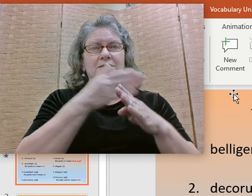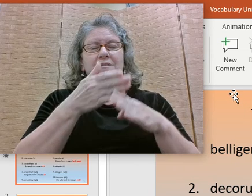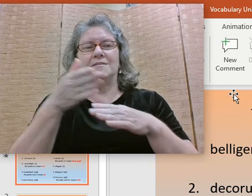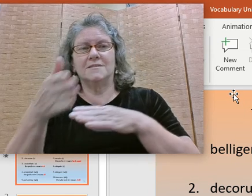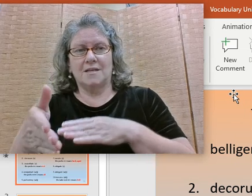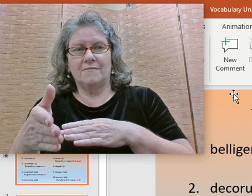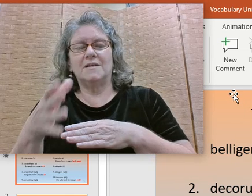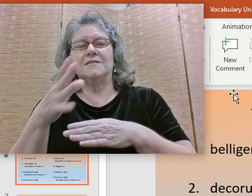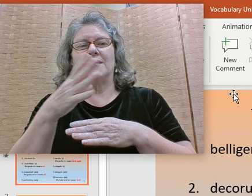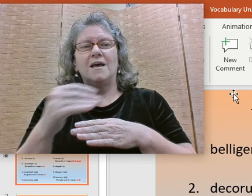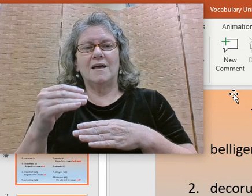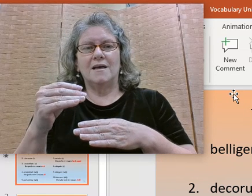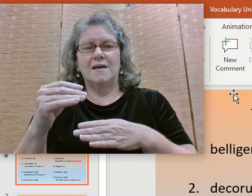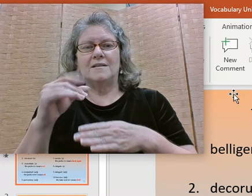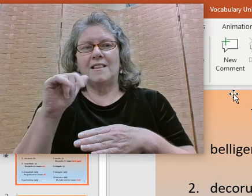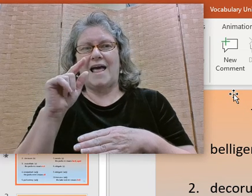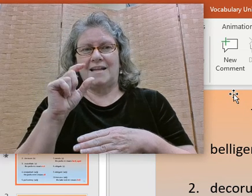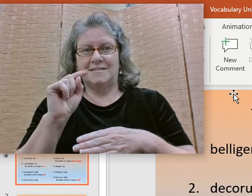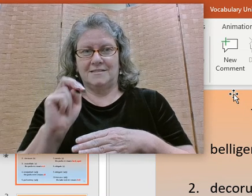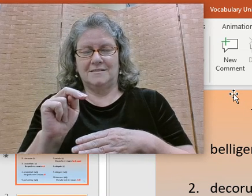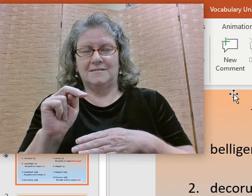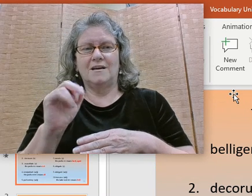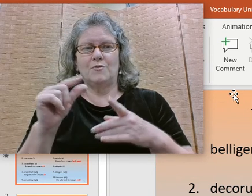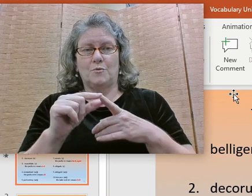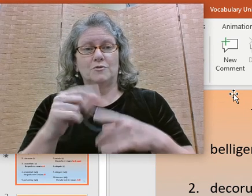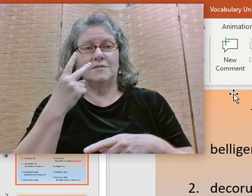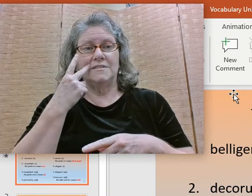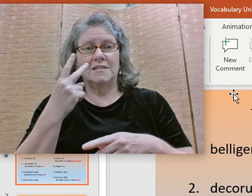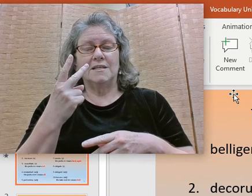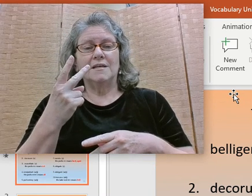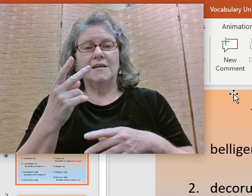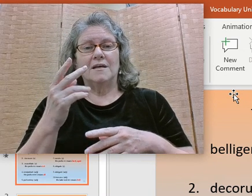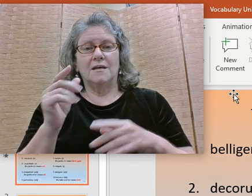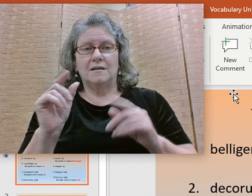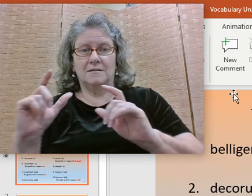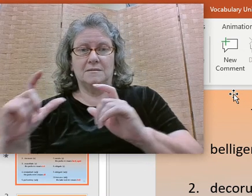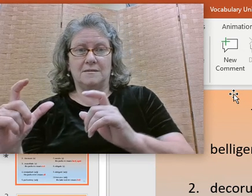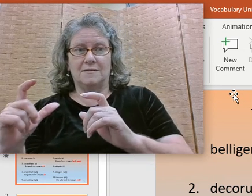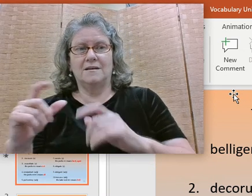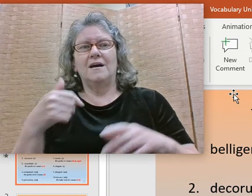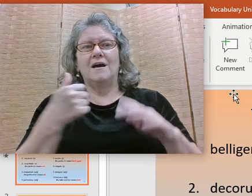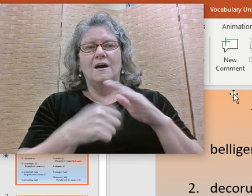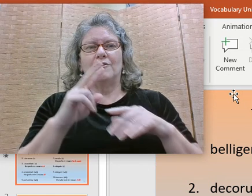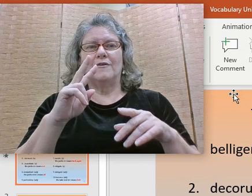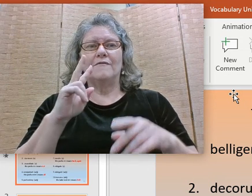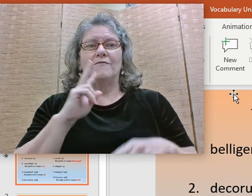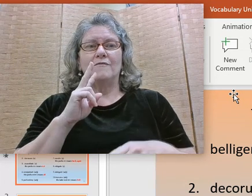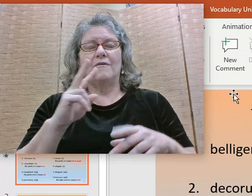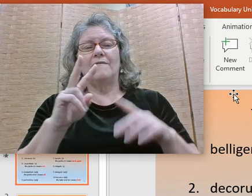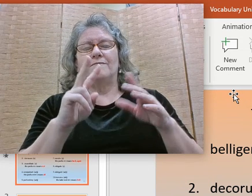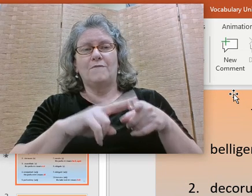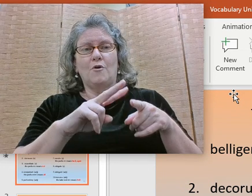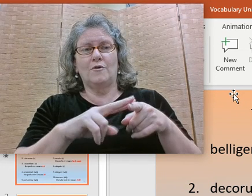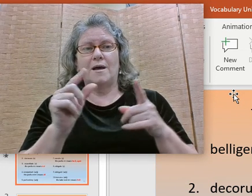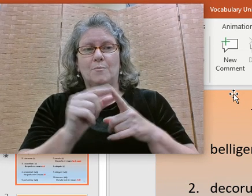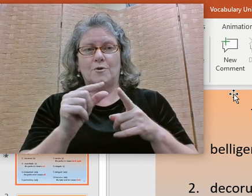then Greek and Latin root words. So whenever you see a little notation under a vocab word, I'm giving